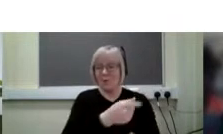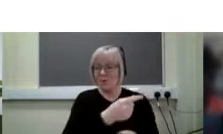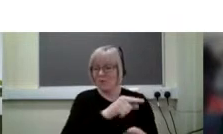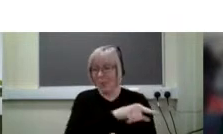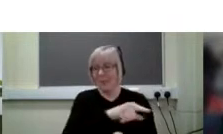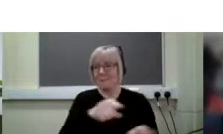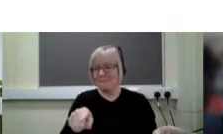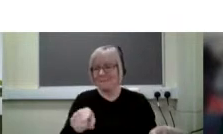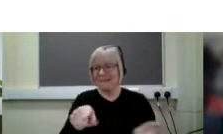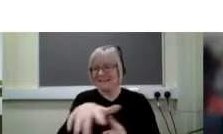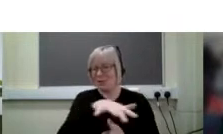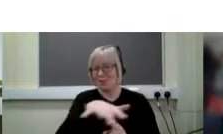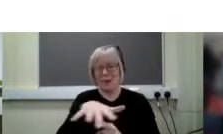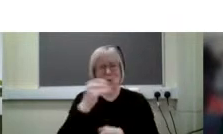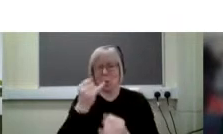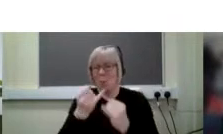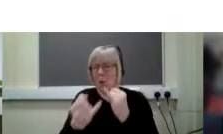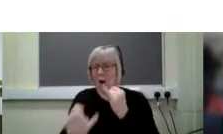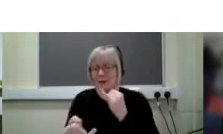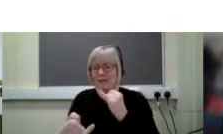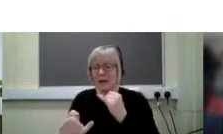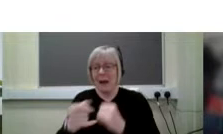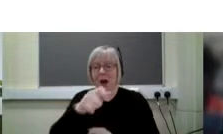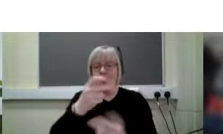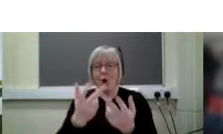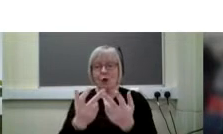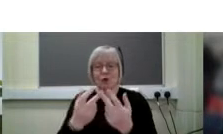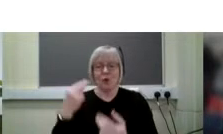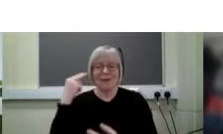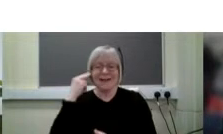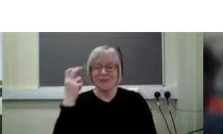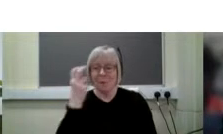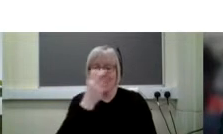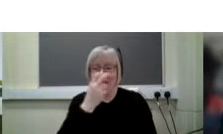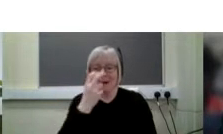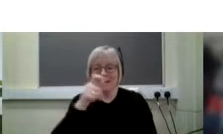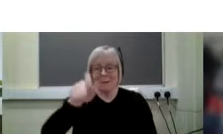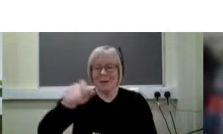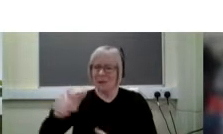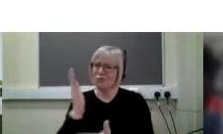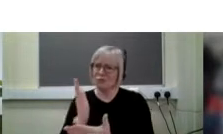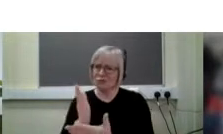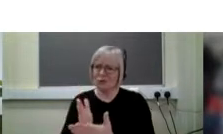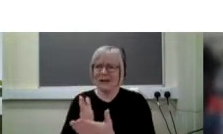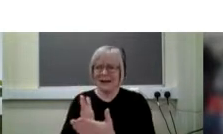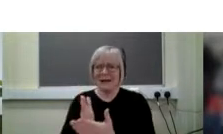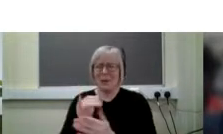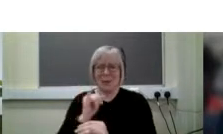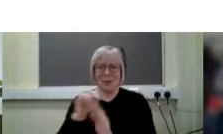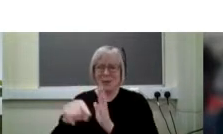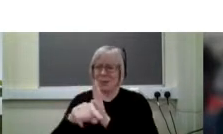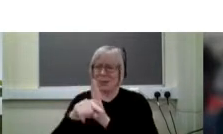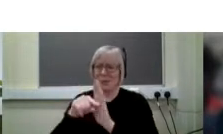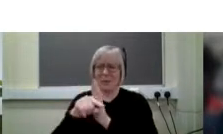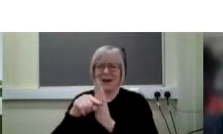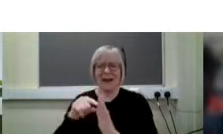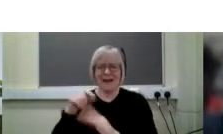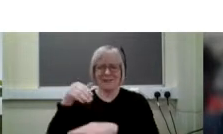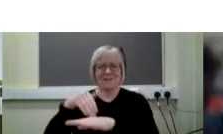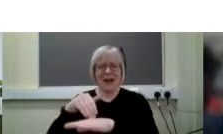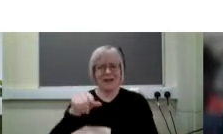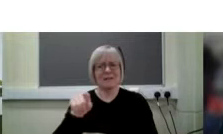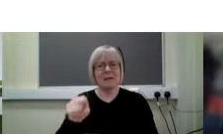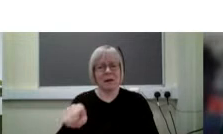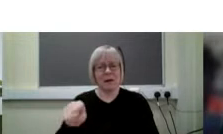seemed to be even worse, and people with deaf blindness were particularly badly affected. And we also noted